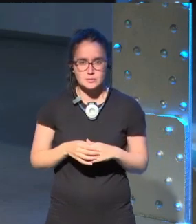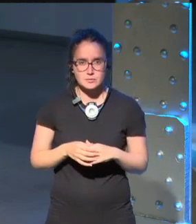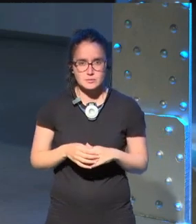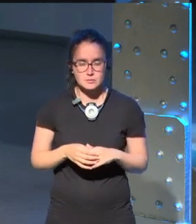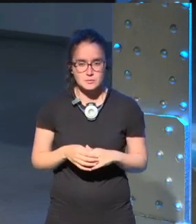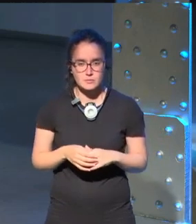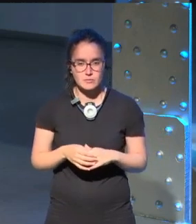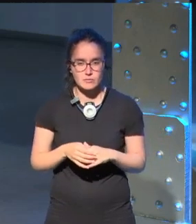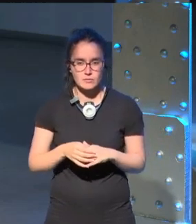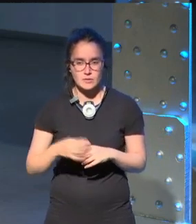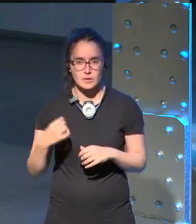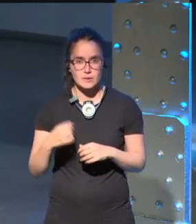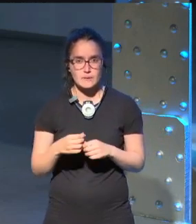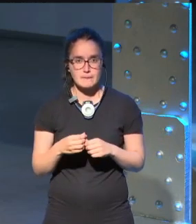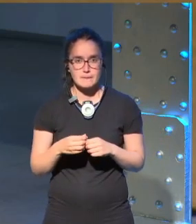this?